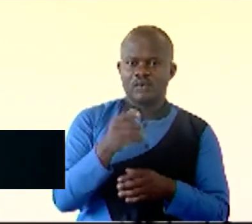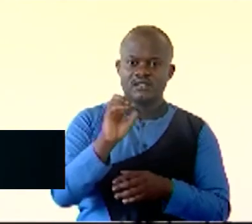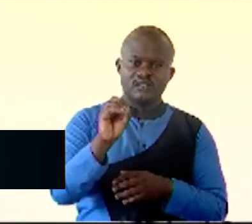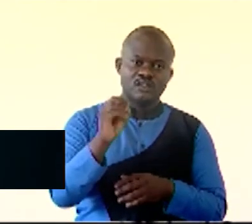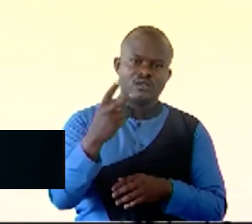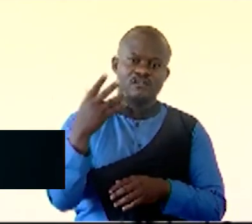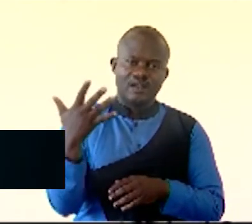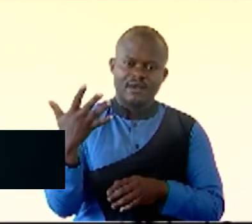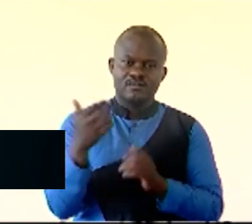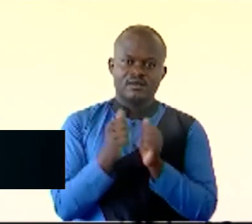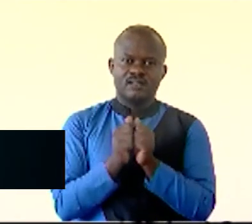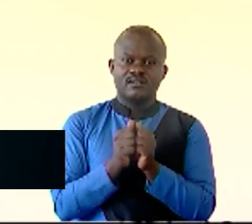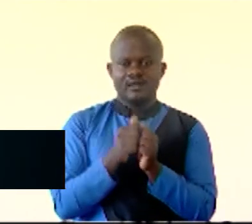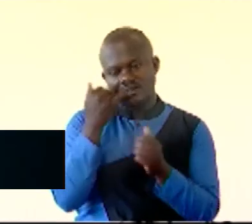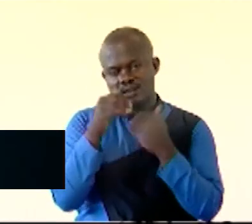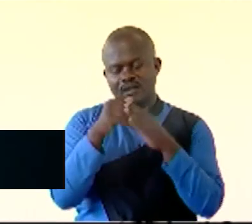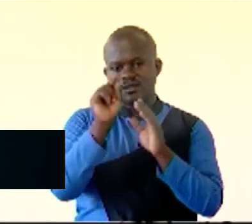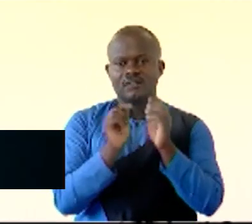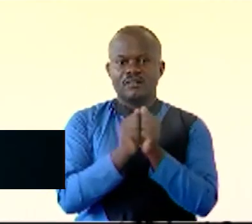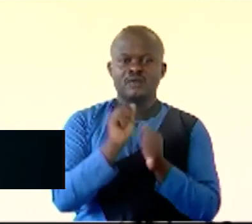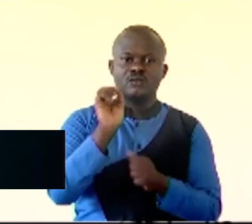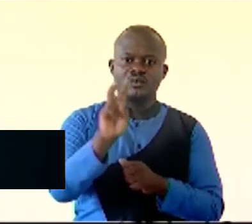0.05 divided by 2, we have